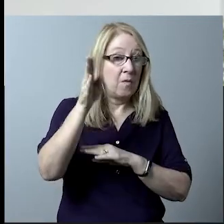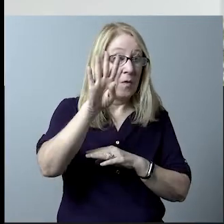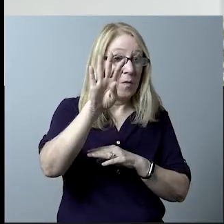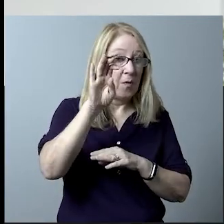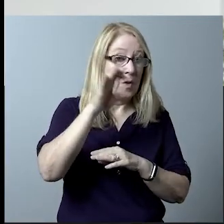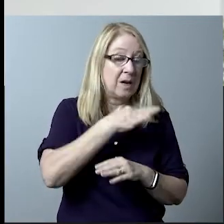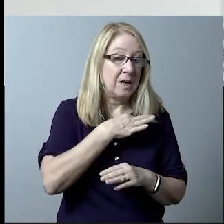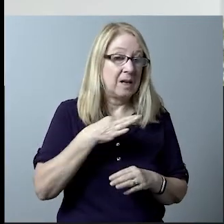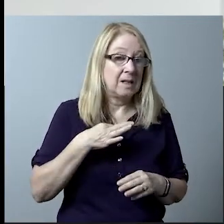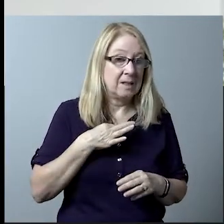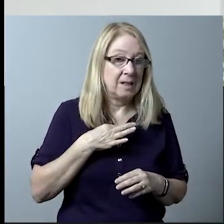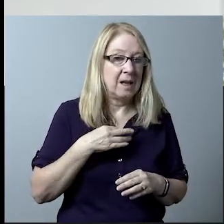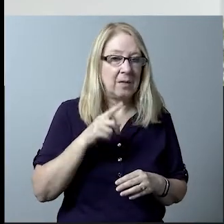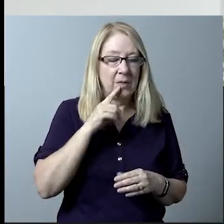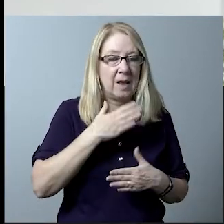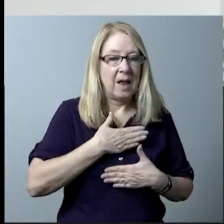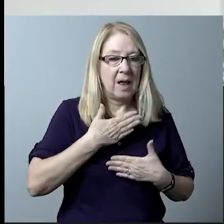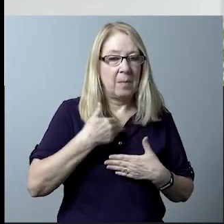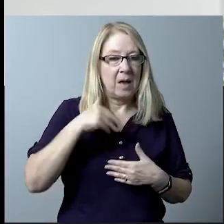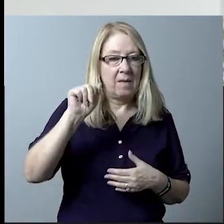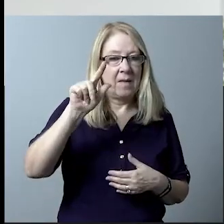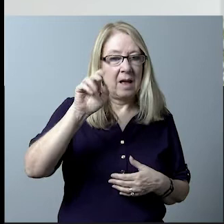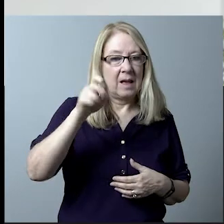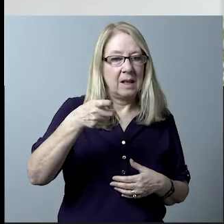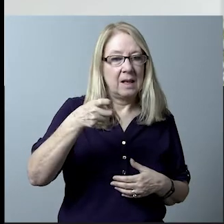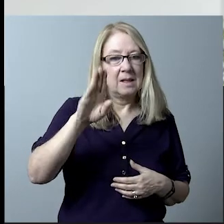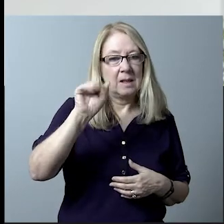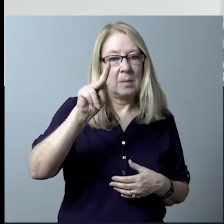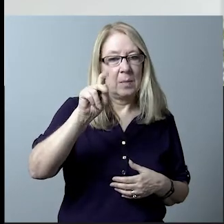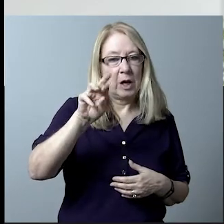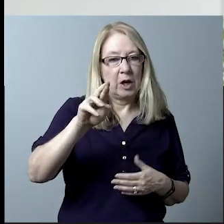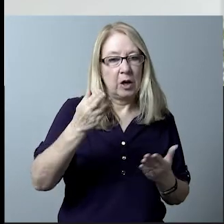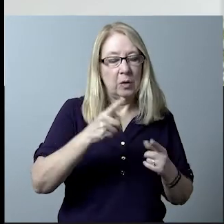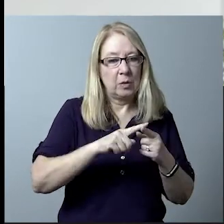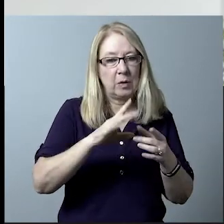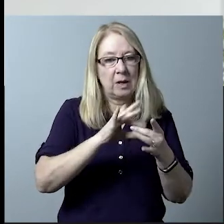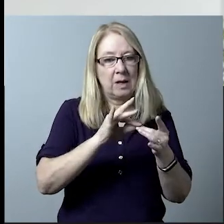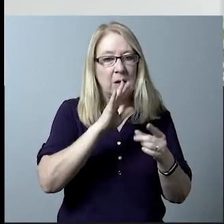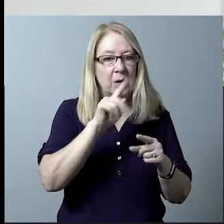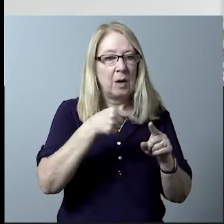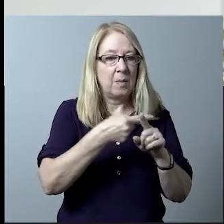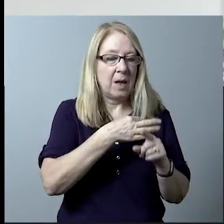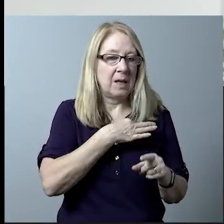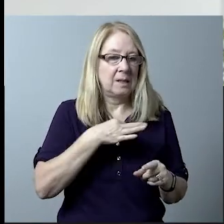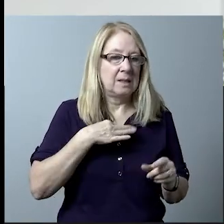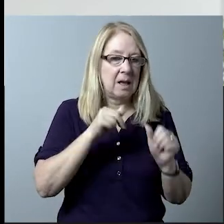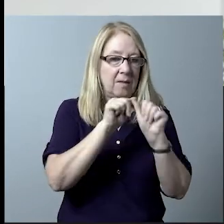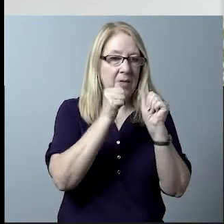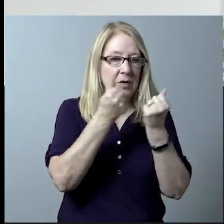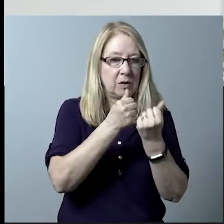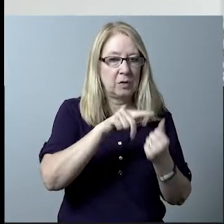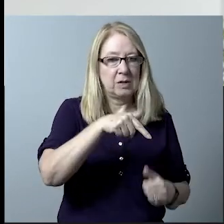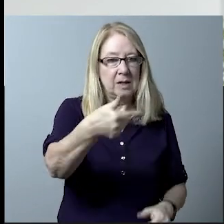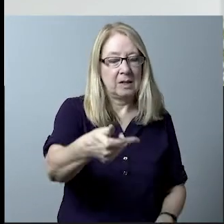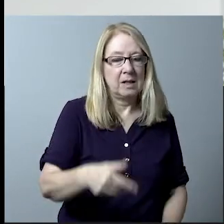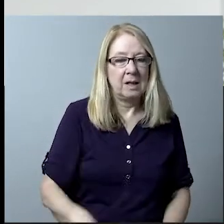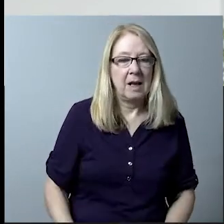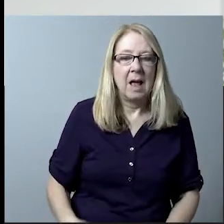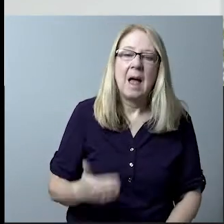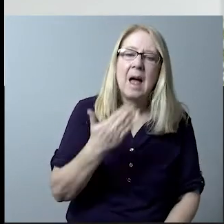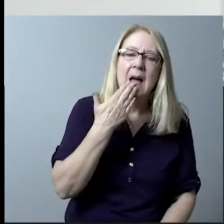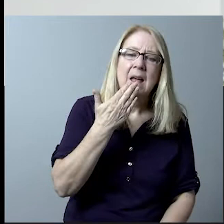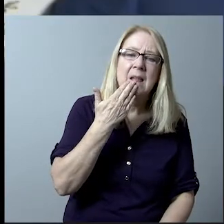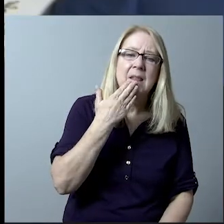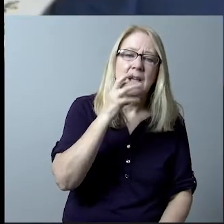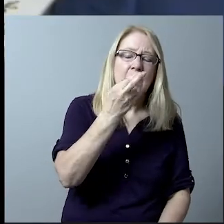over 400 staff people. So we're happy to have Alex Baker, our Staff Association president, here to talk a little about Staff Association. So Alex,